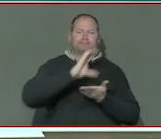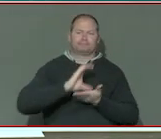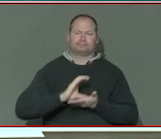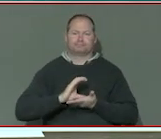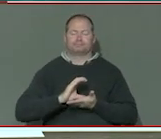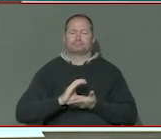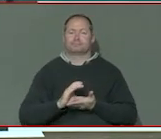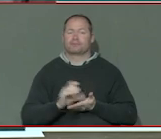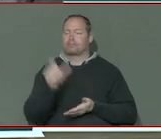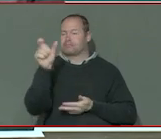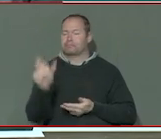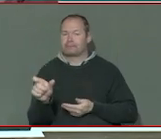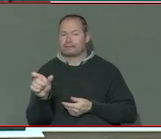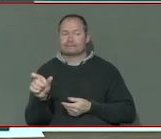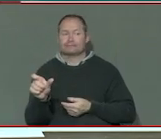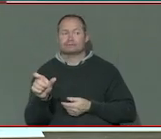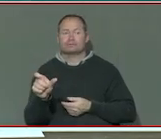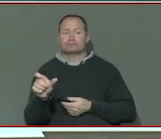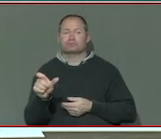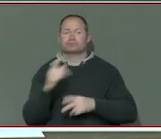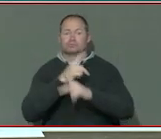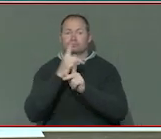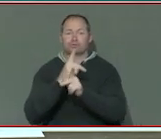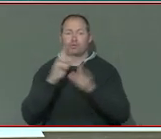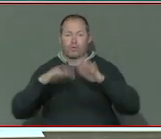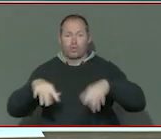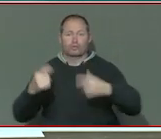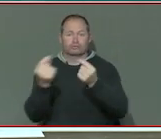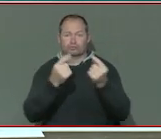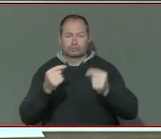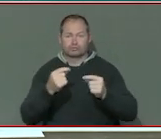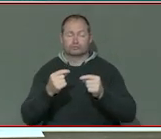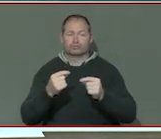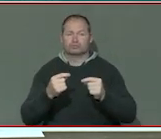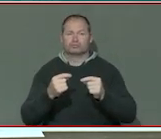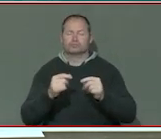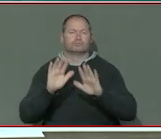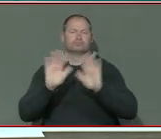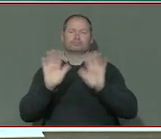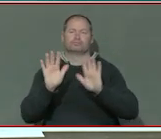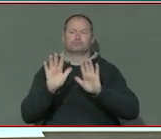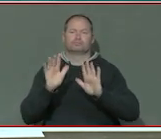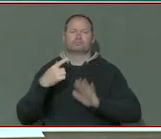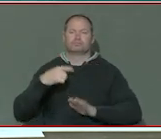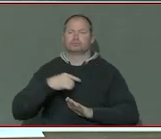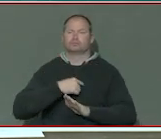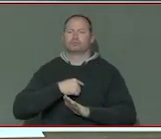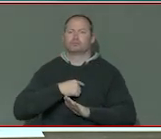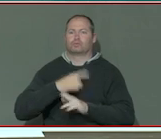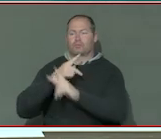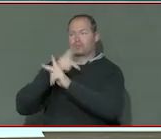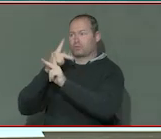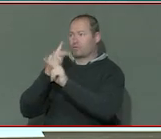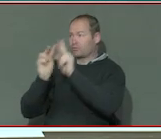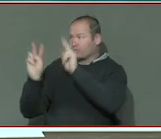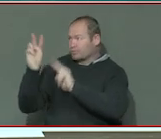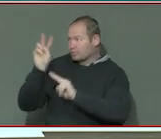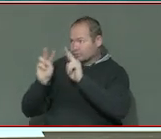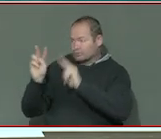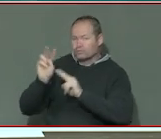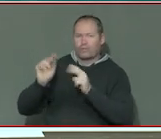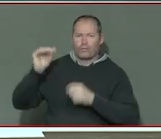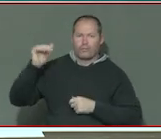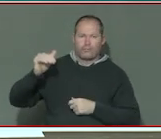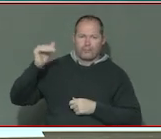do everything regarding stock. Regular stock takes. So we must check our records, our stock with our records to